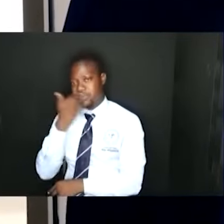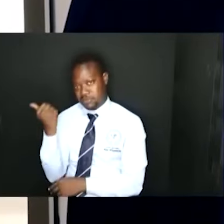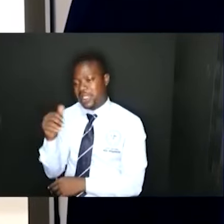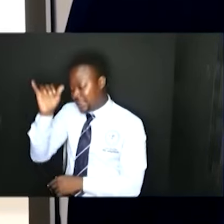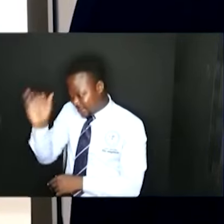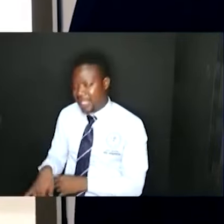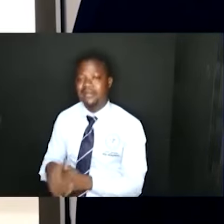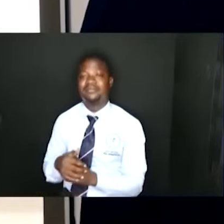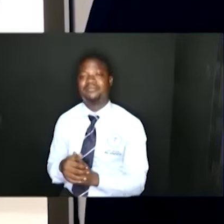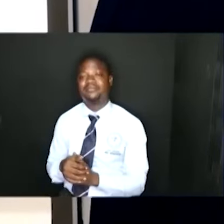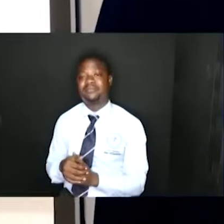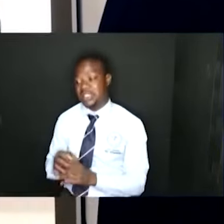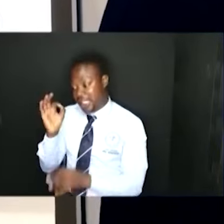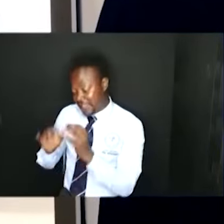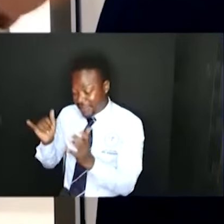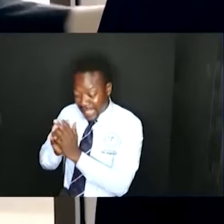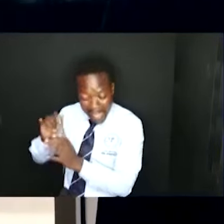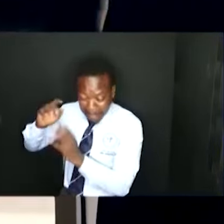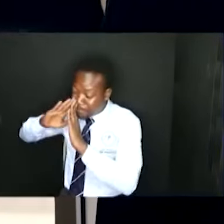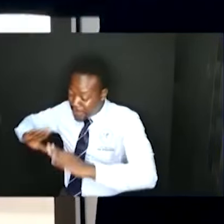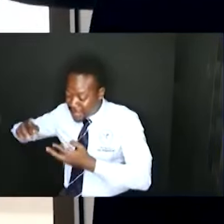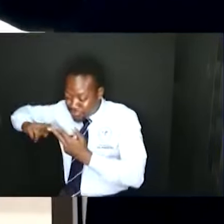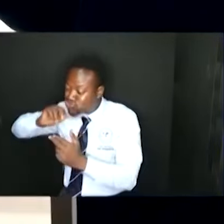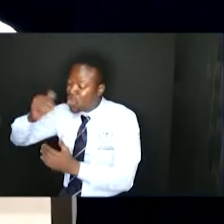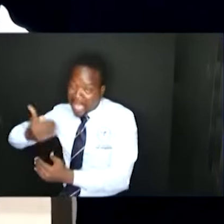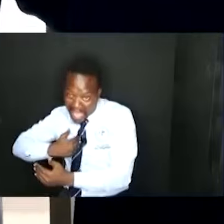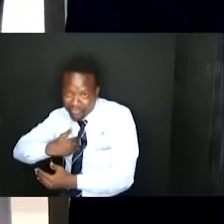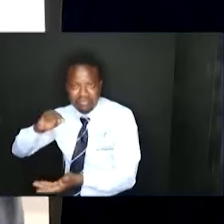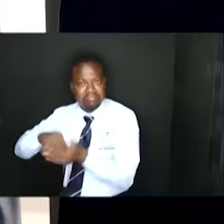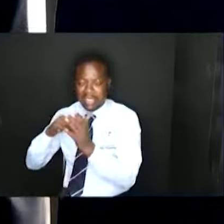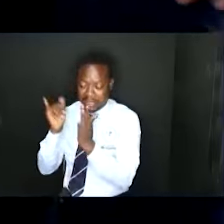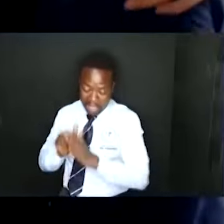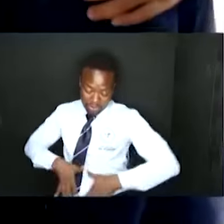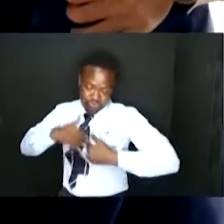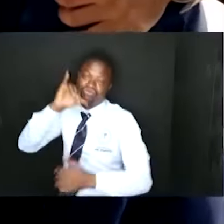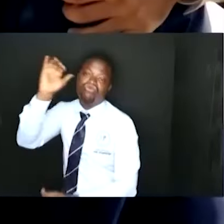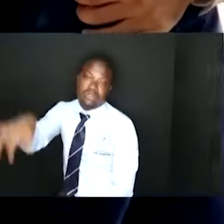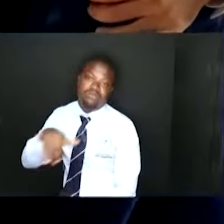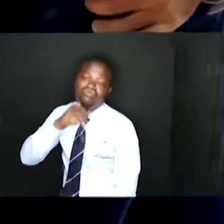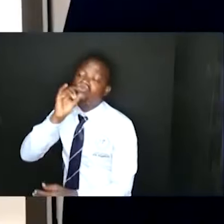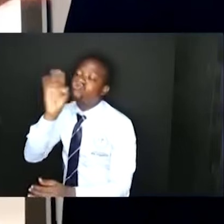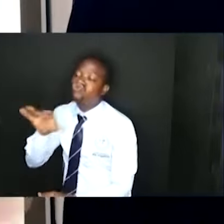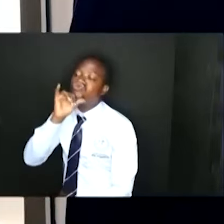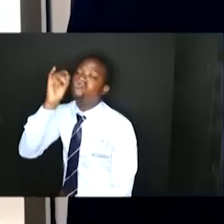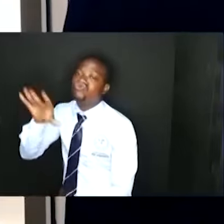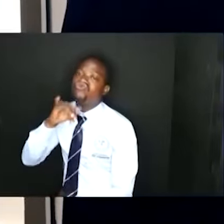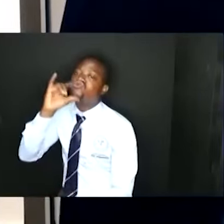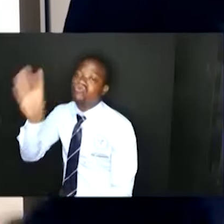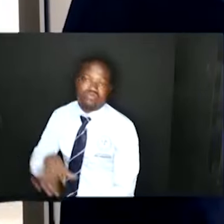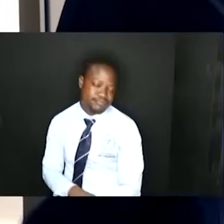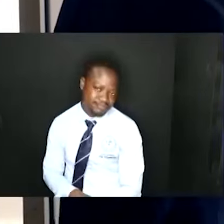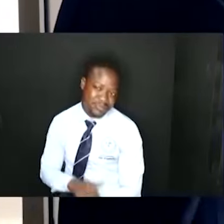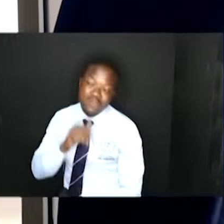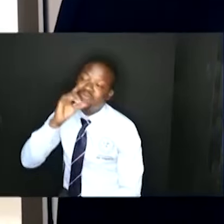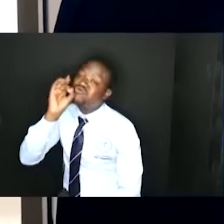reconciliation. If that is not there, then it is not the true confession in the context of